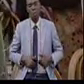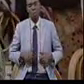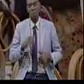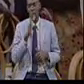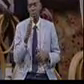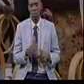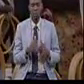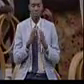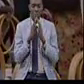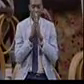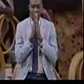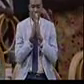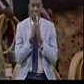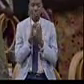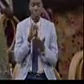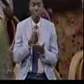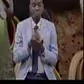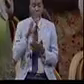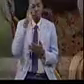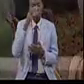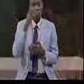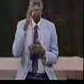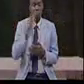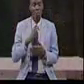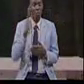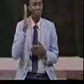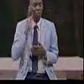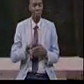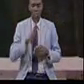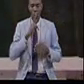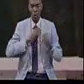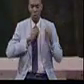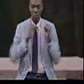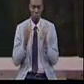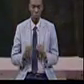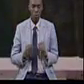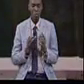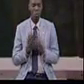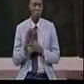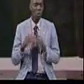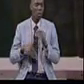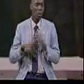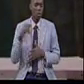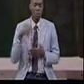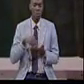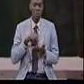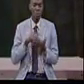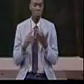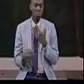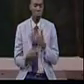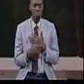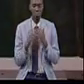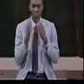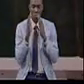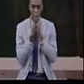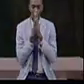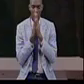He will be sustained throughout this program and beyond. He will not break down.